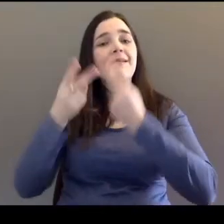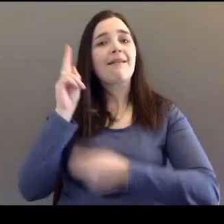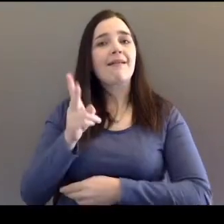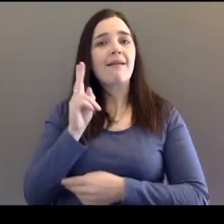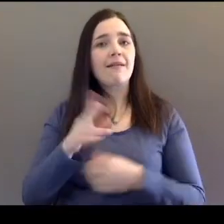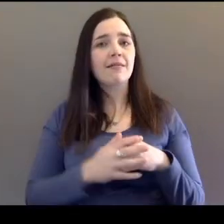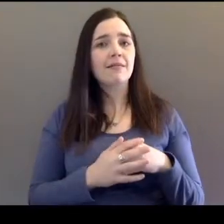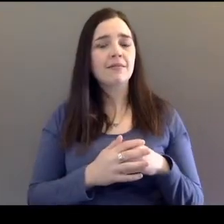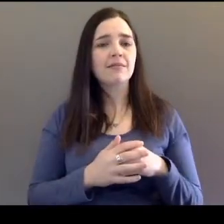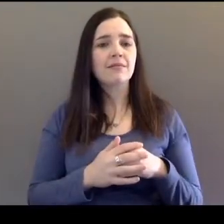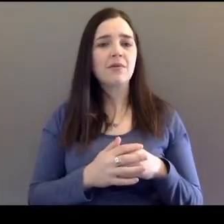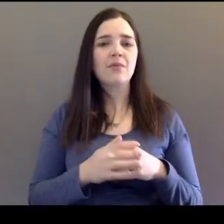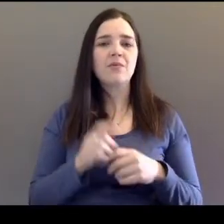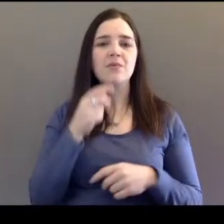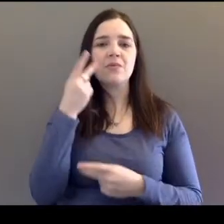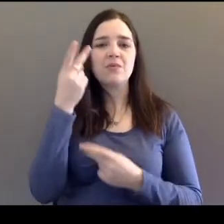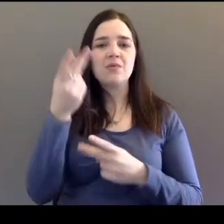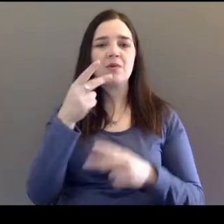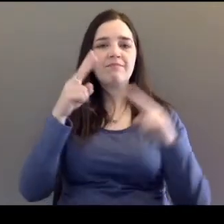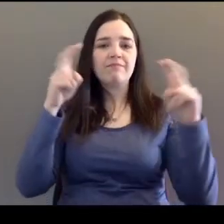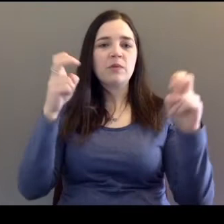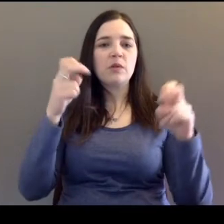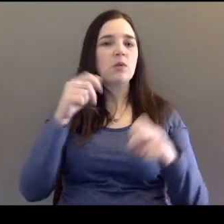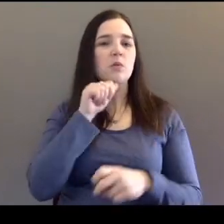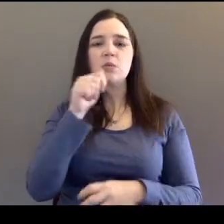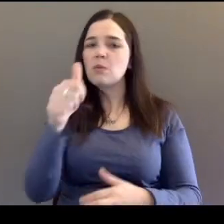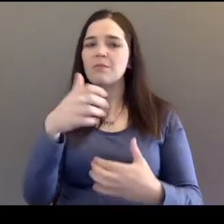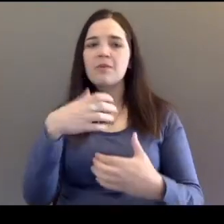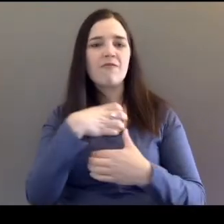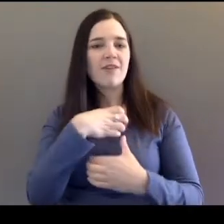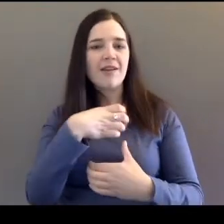song, Do Not Be Afraid.